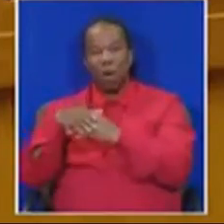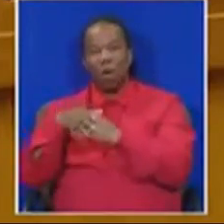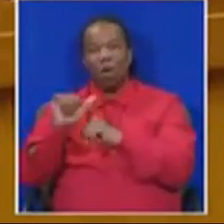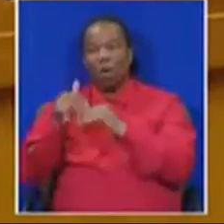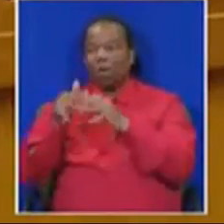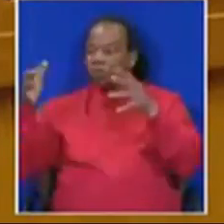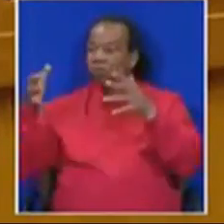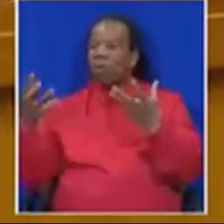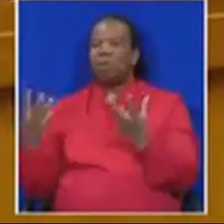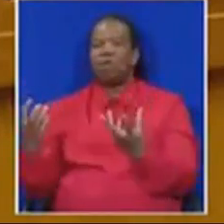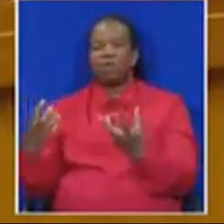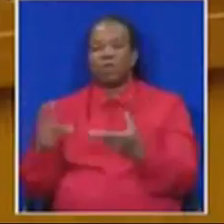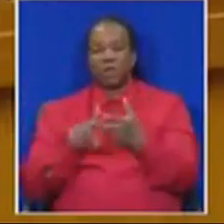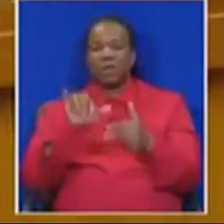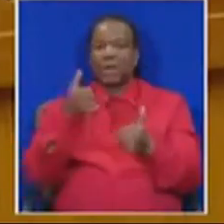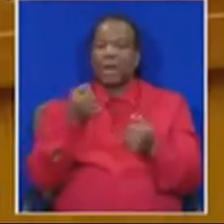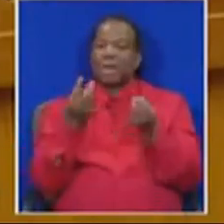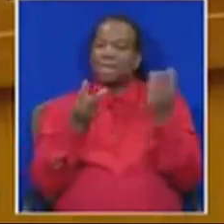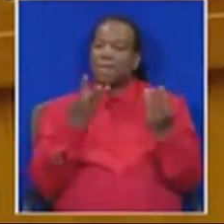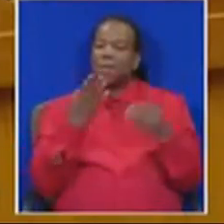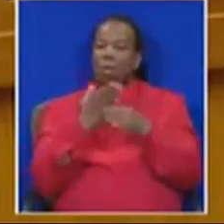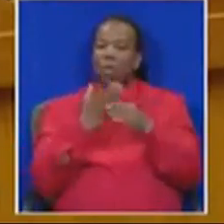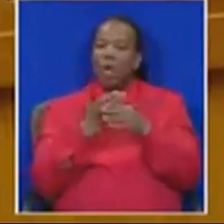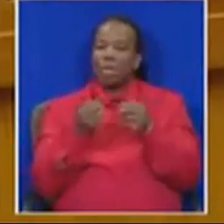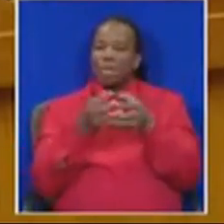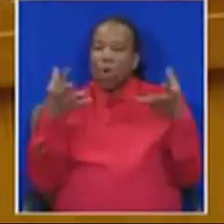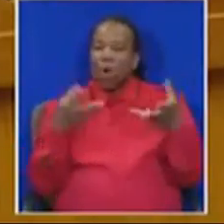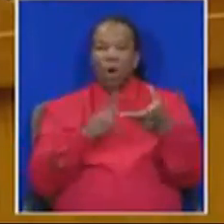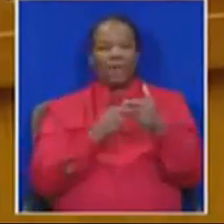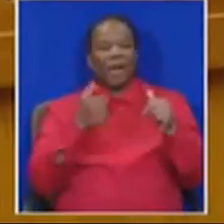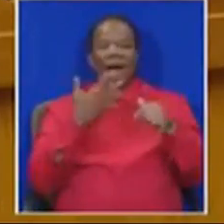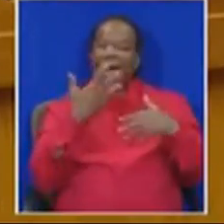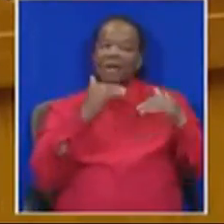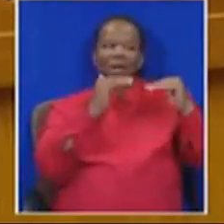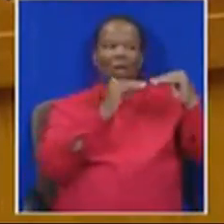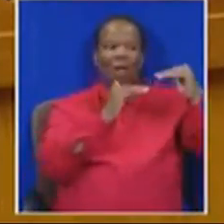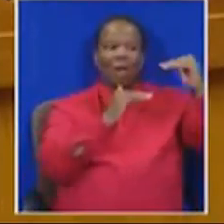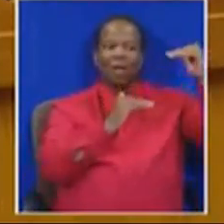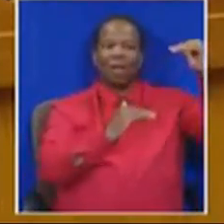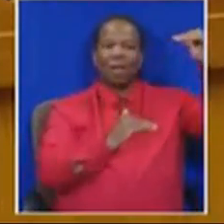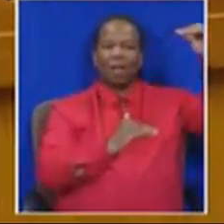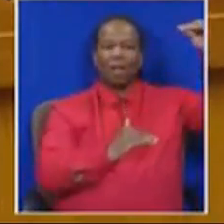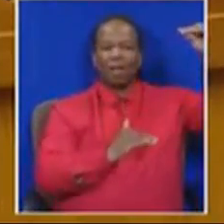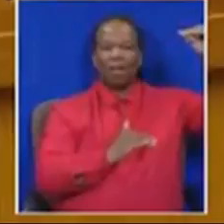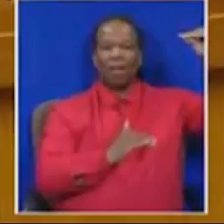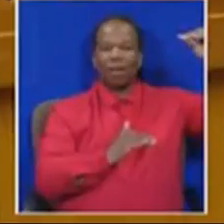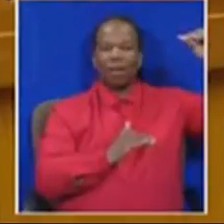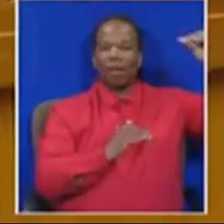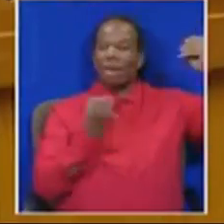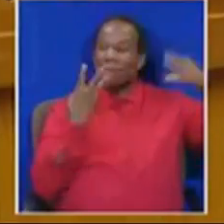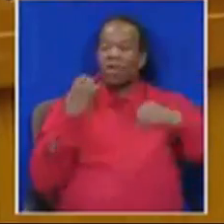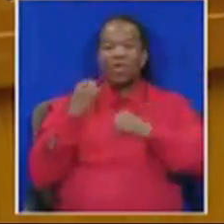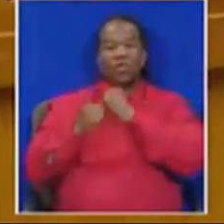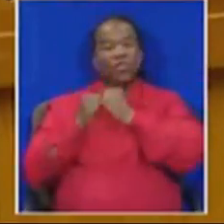unemployment has gone up and inequality has persisted. For several years, our economy has